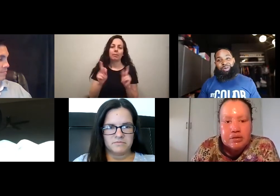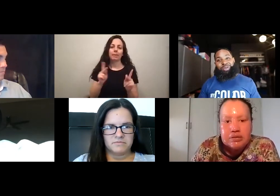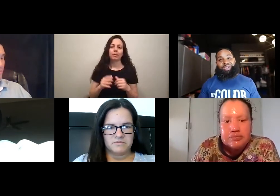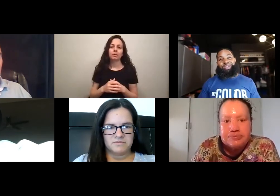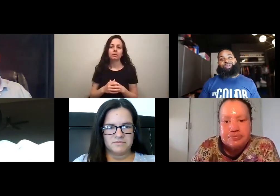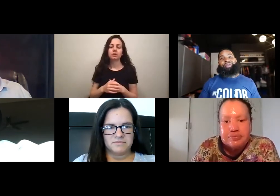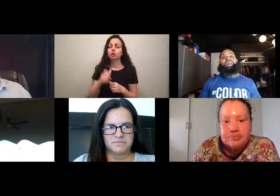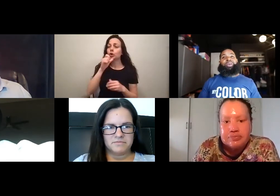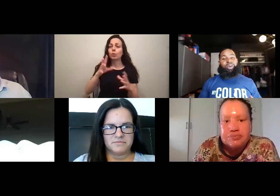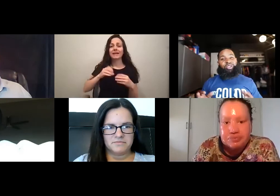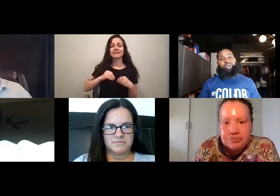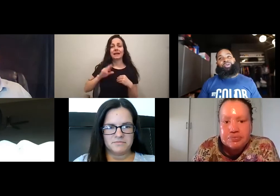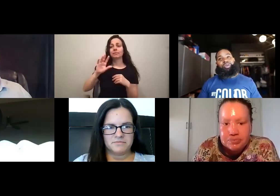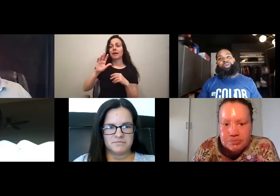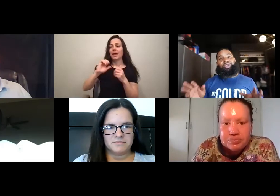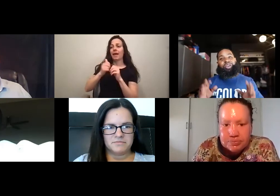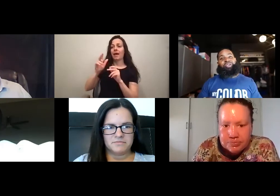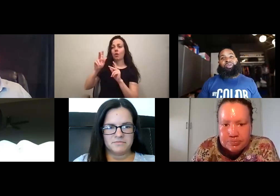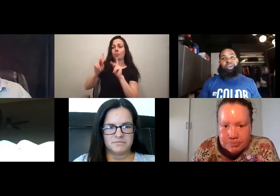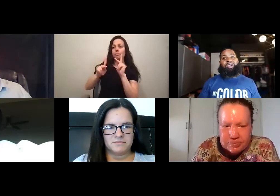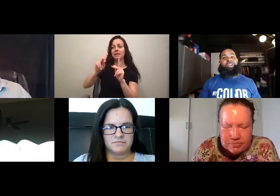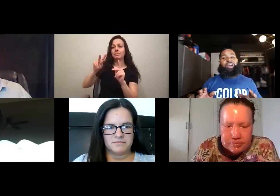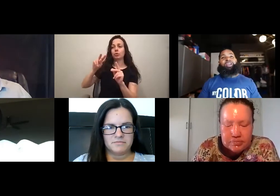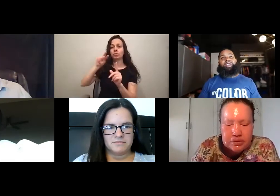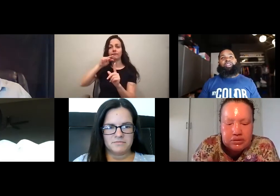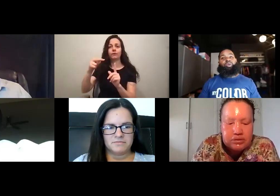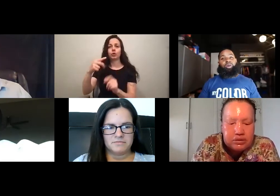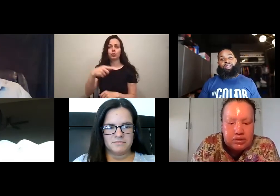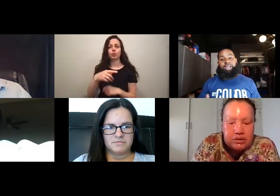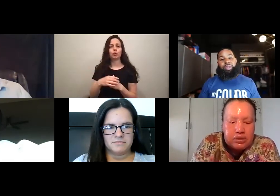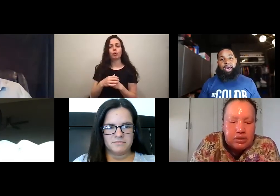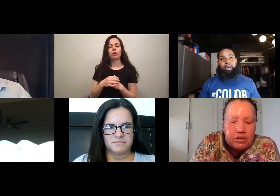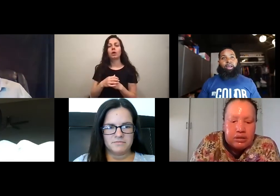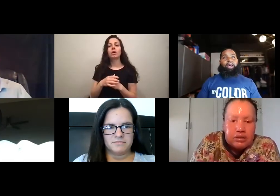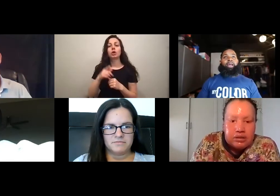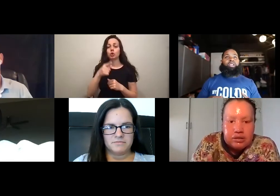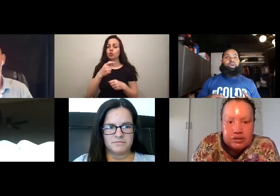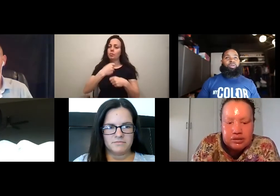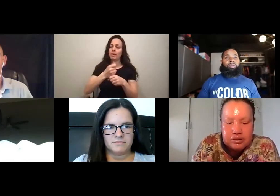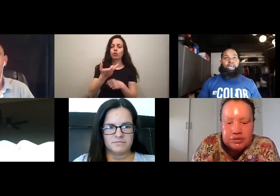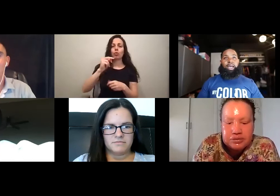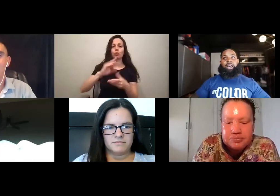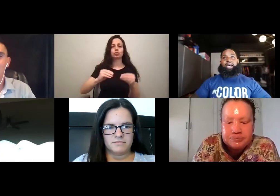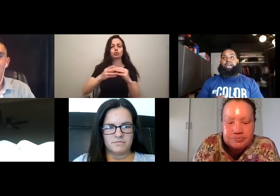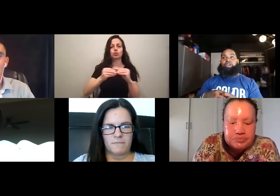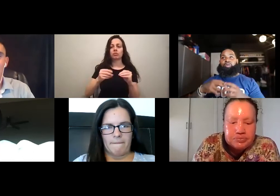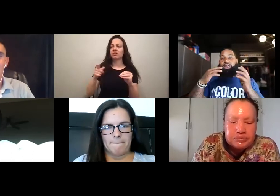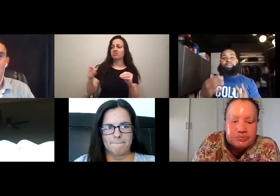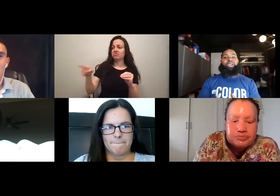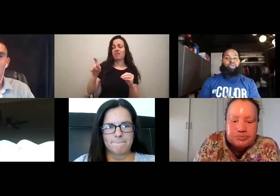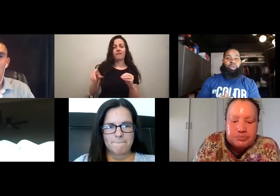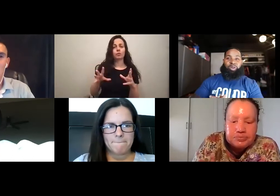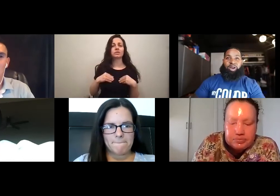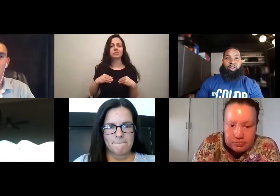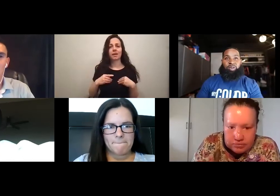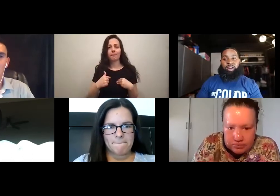the way the world sees you. Create your own story, create your own narrative, and let the world accept that. And so for me, if we can